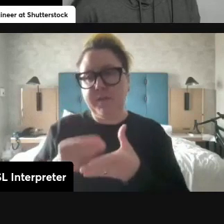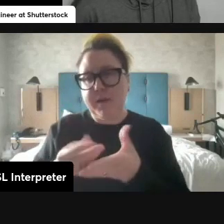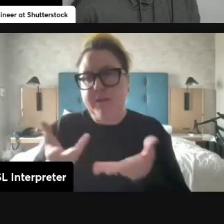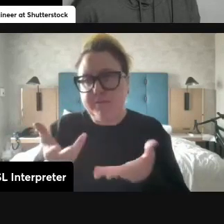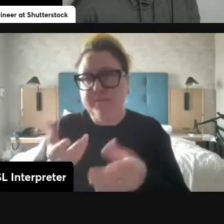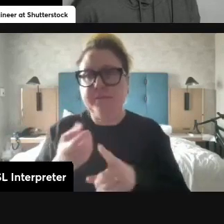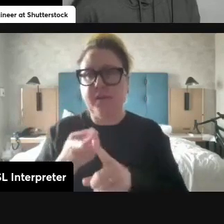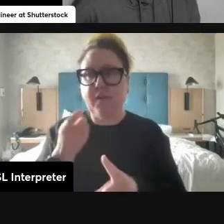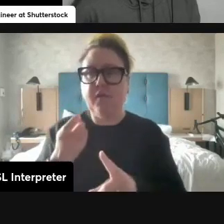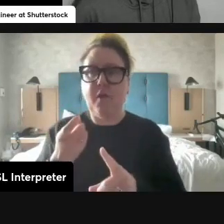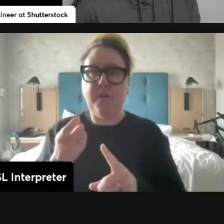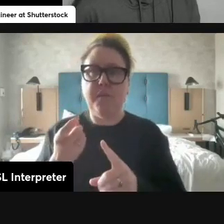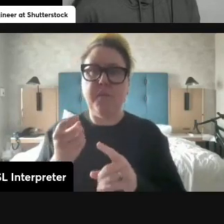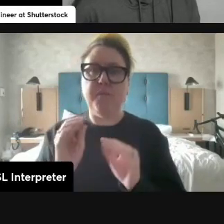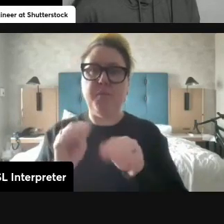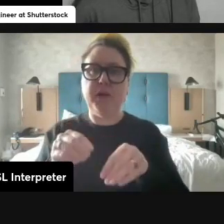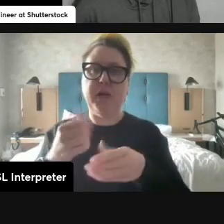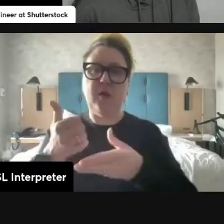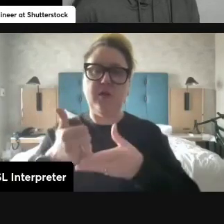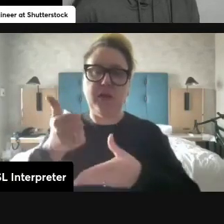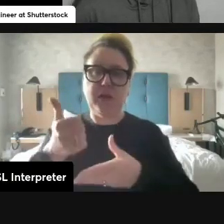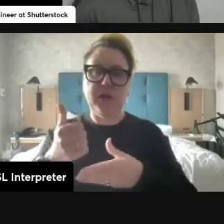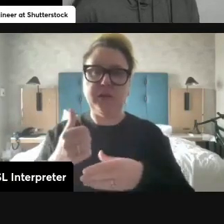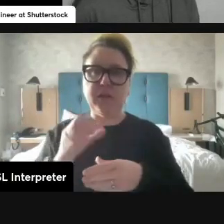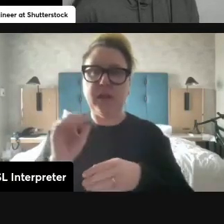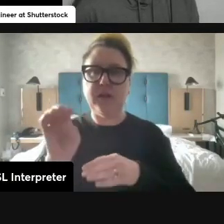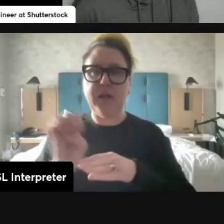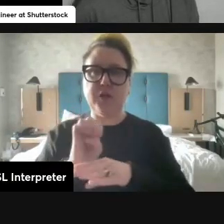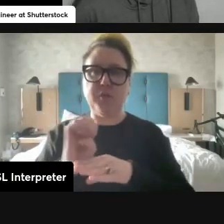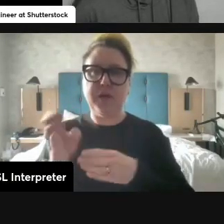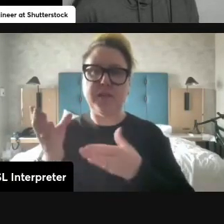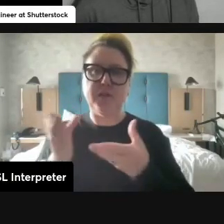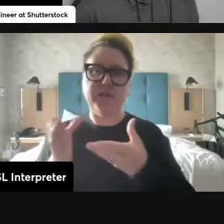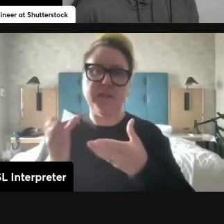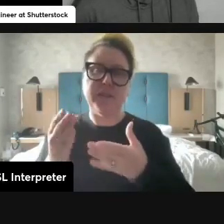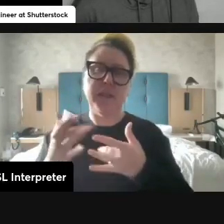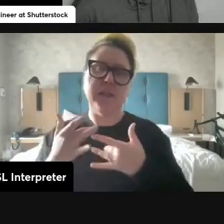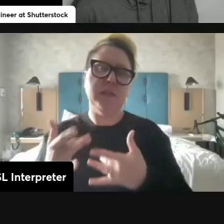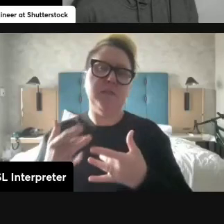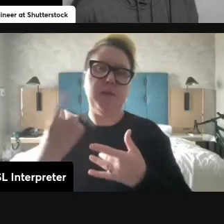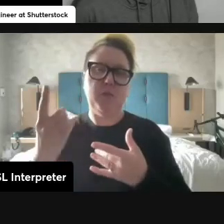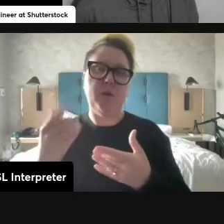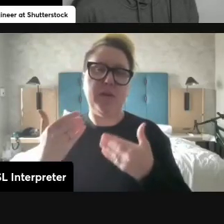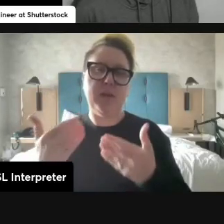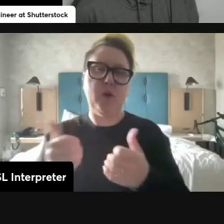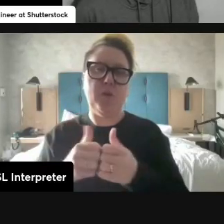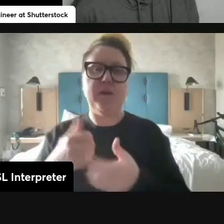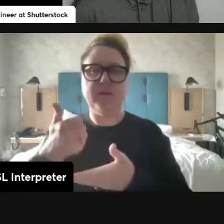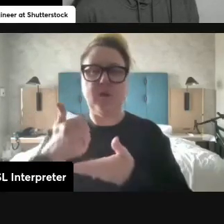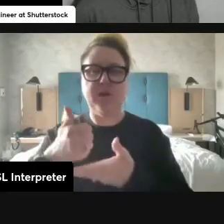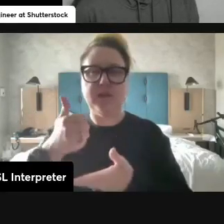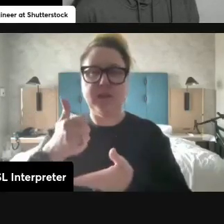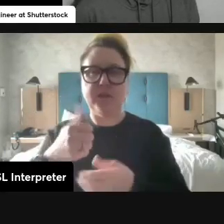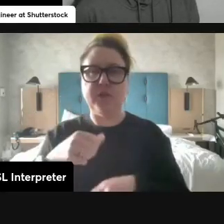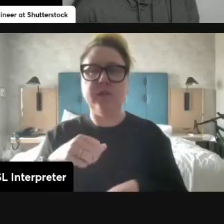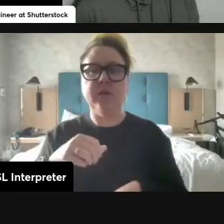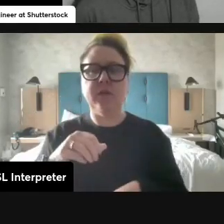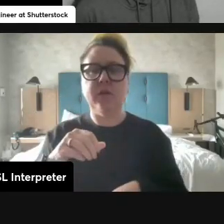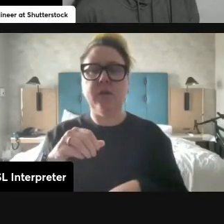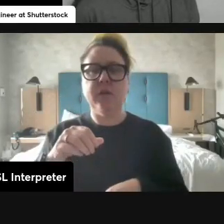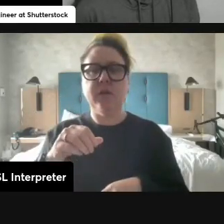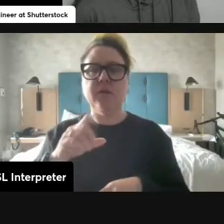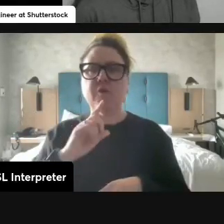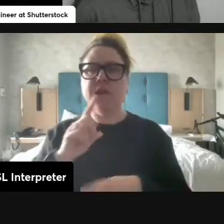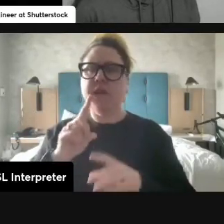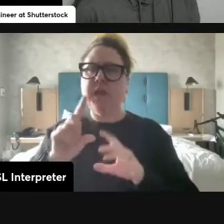putting this in, and authentication and doing enterprise services is typically one of the ones that they go with. So it's kind of challenging to